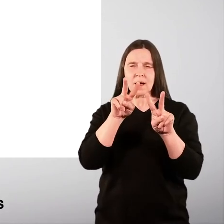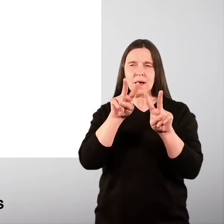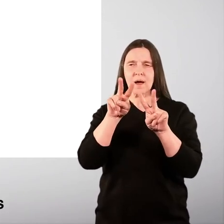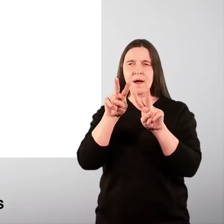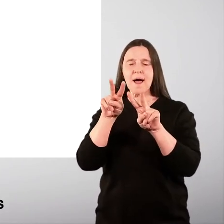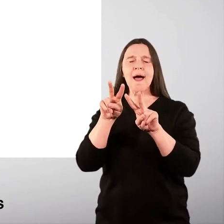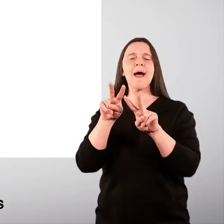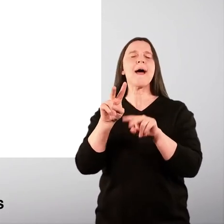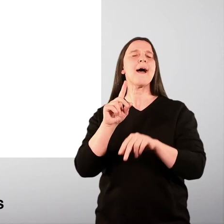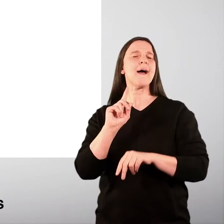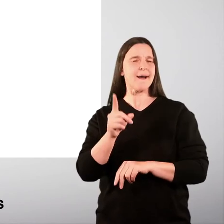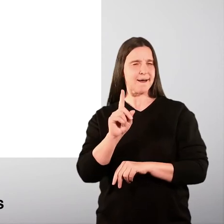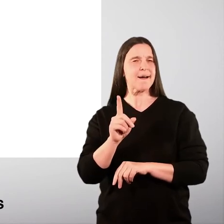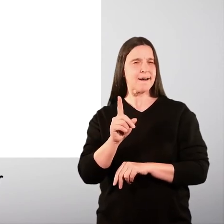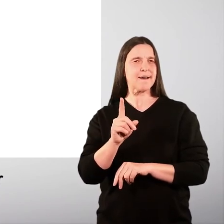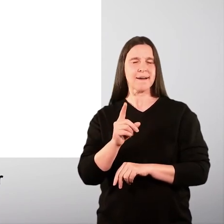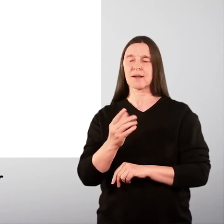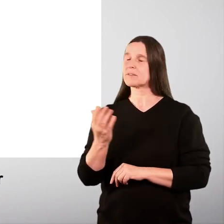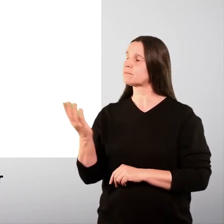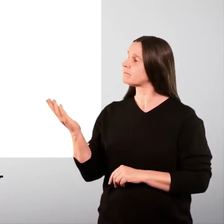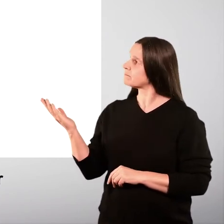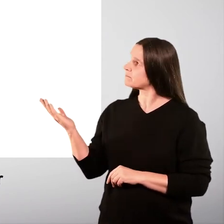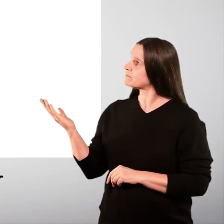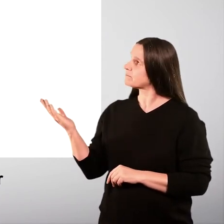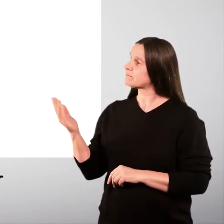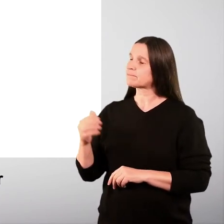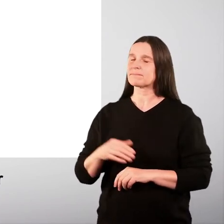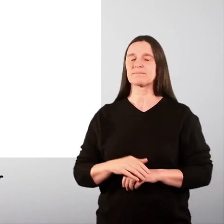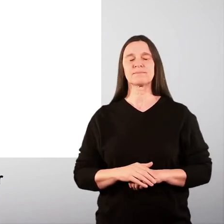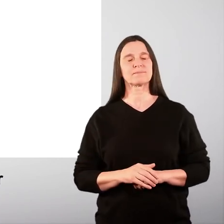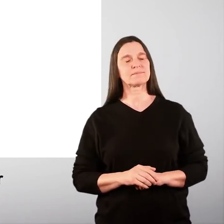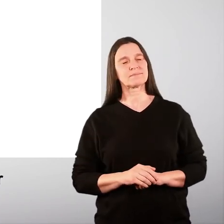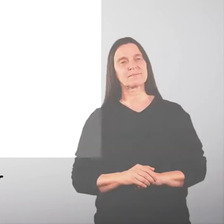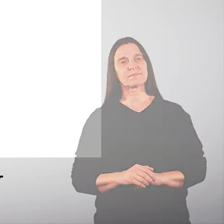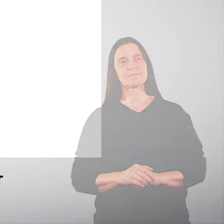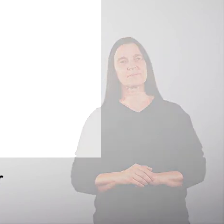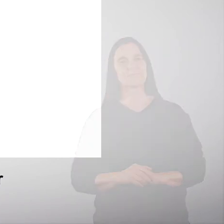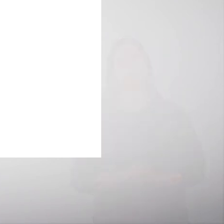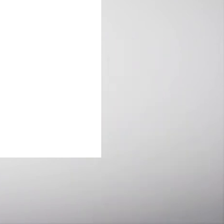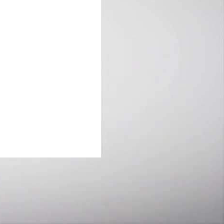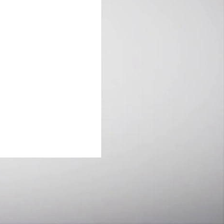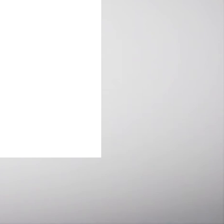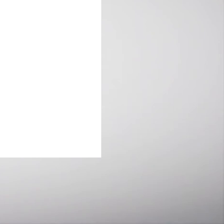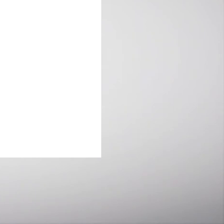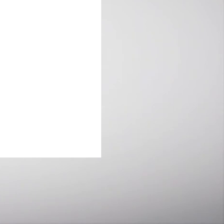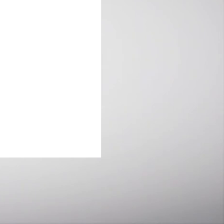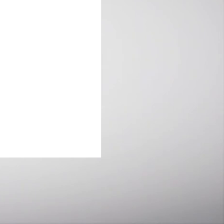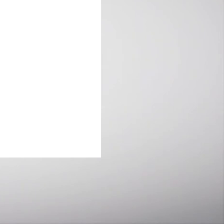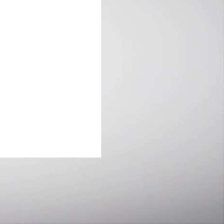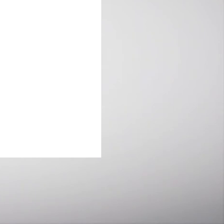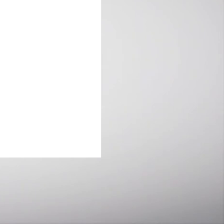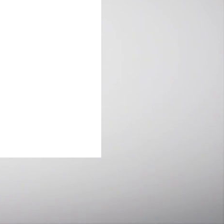them know that you're not happy with the situation, as well as attracting witnesses and the other benefits of using your voice detailed earlier in this